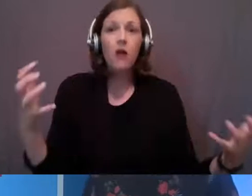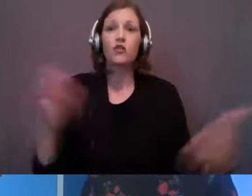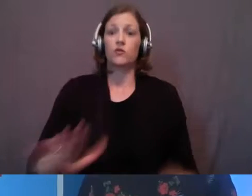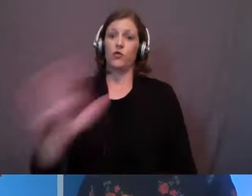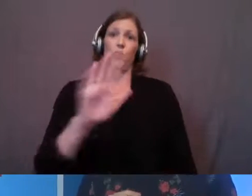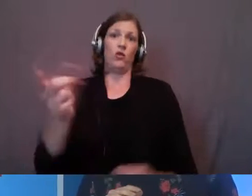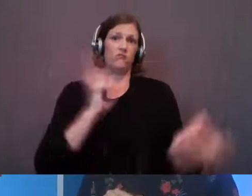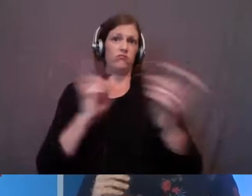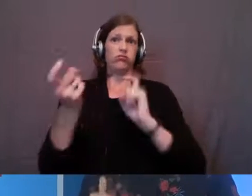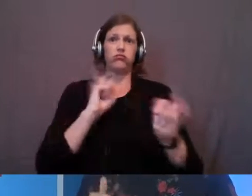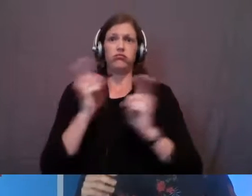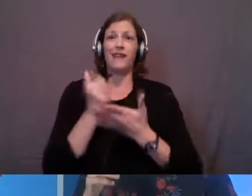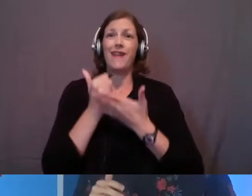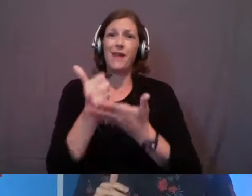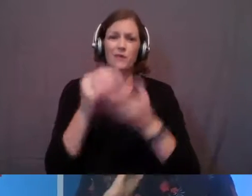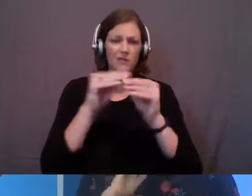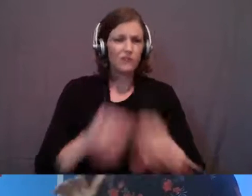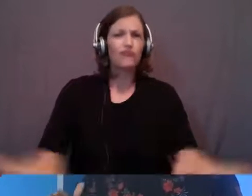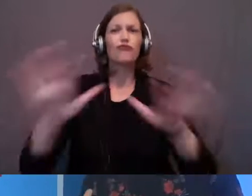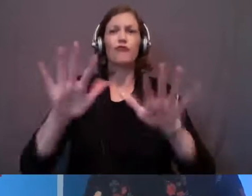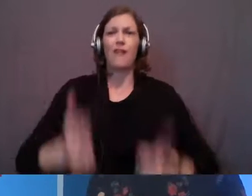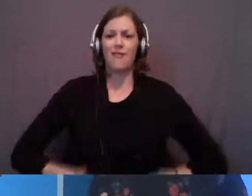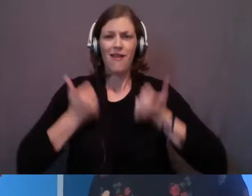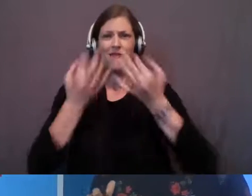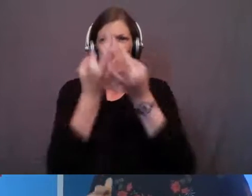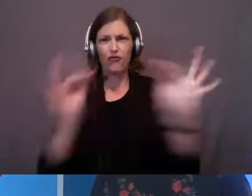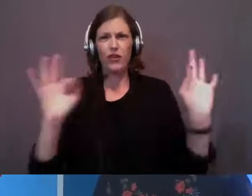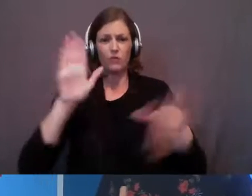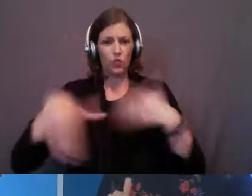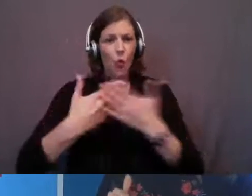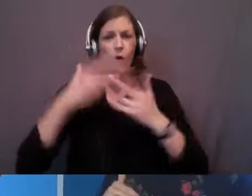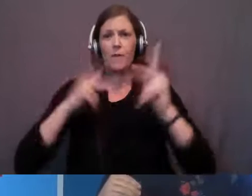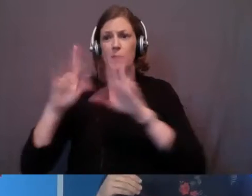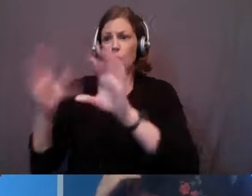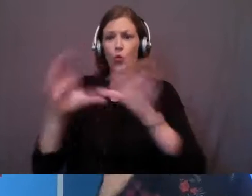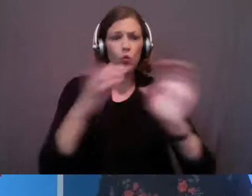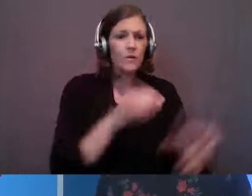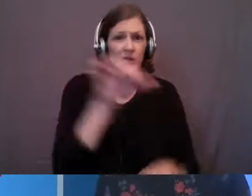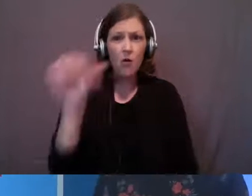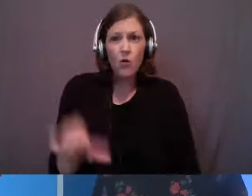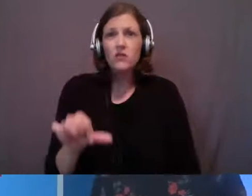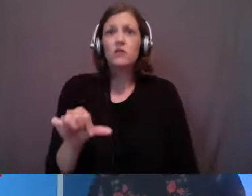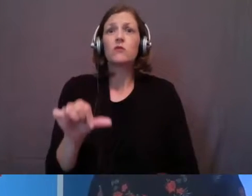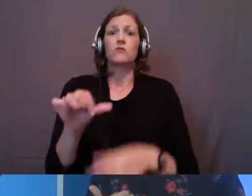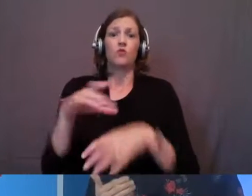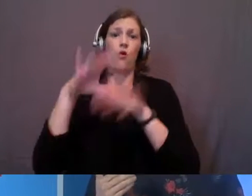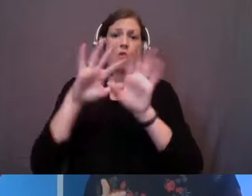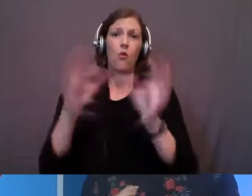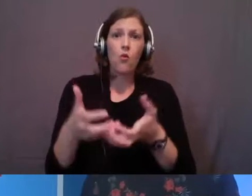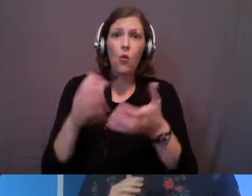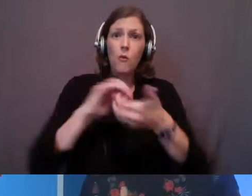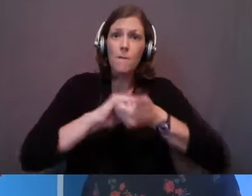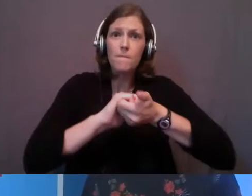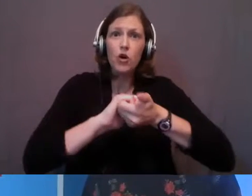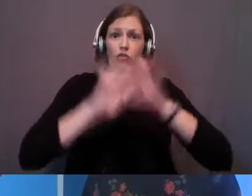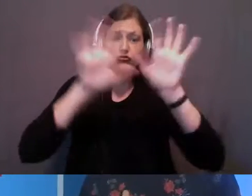does help us spread life and freedom to all the people groups in Austin, to our global partners around the world, and it makes so much